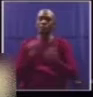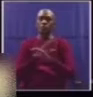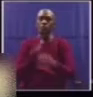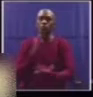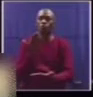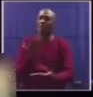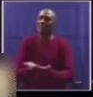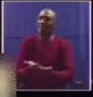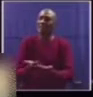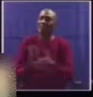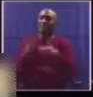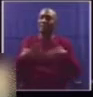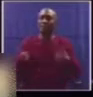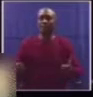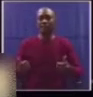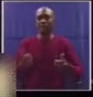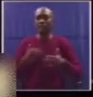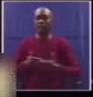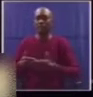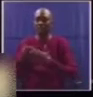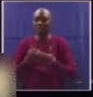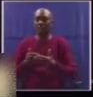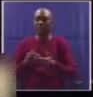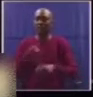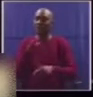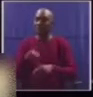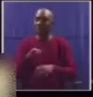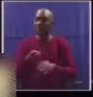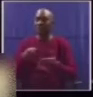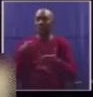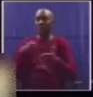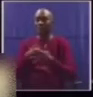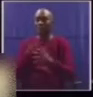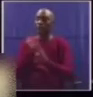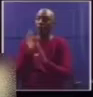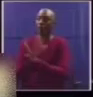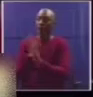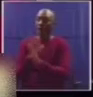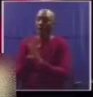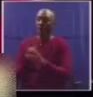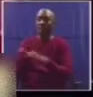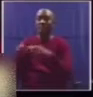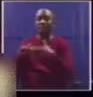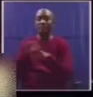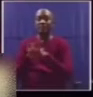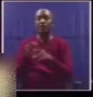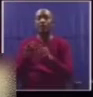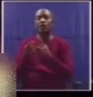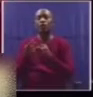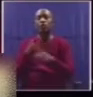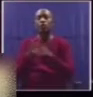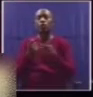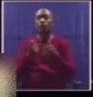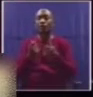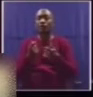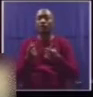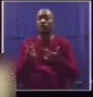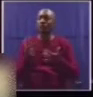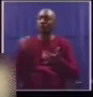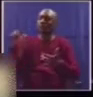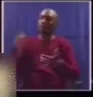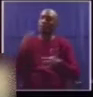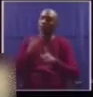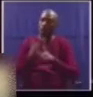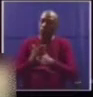tenderizing healthcare. The NHI is the outsourcing of healthcare to the private sector through the pooling of funds of the hardworking